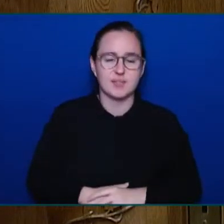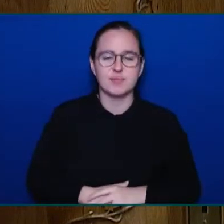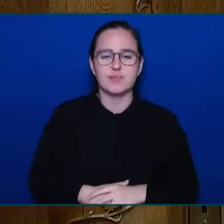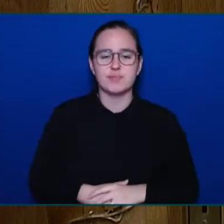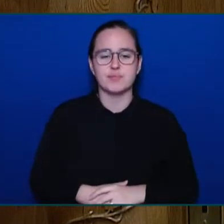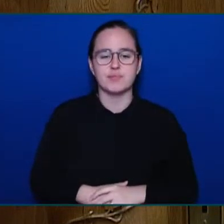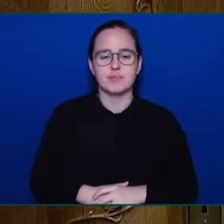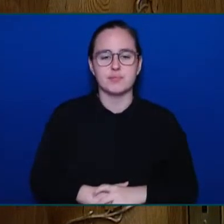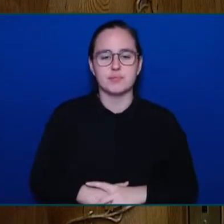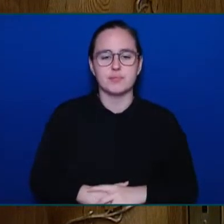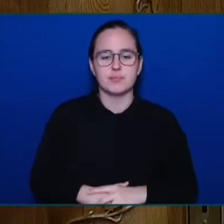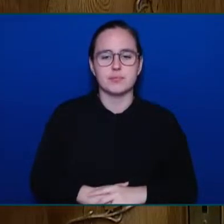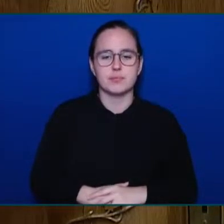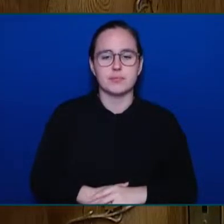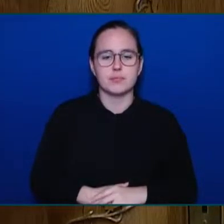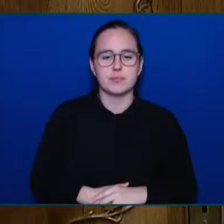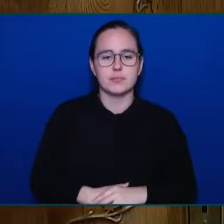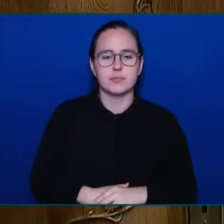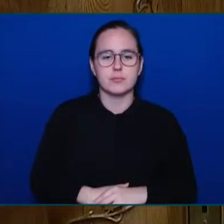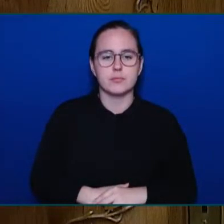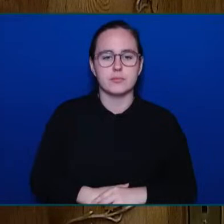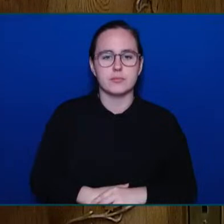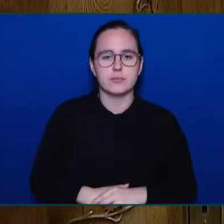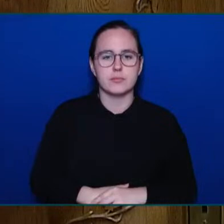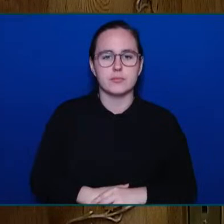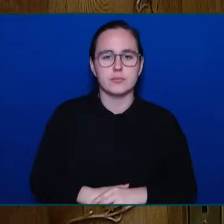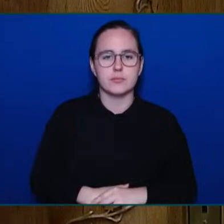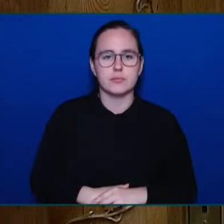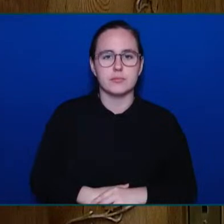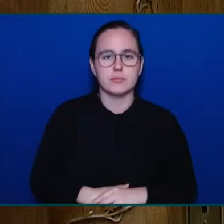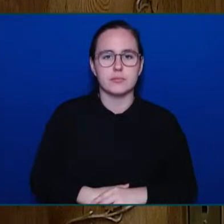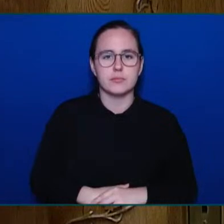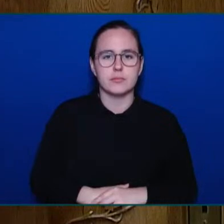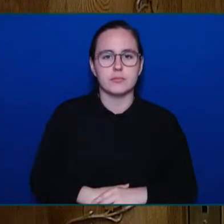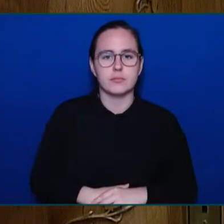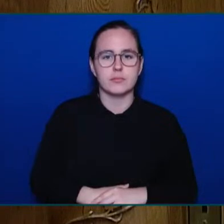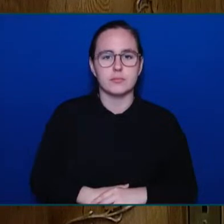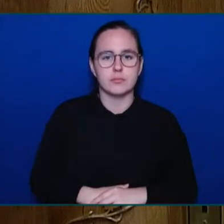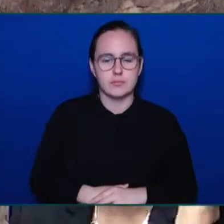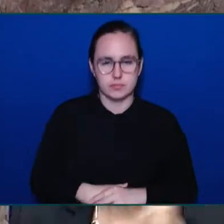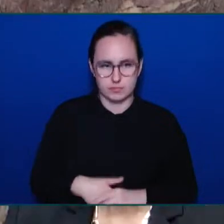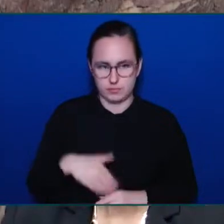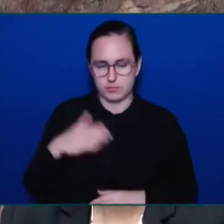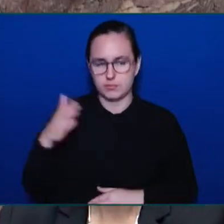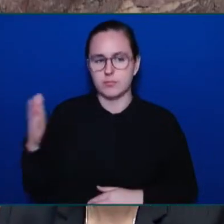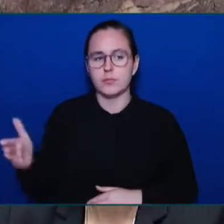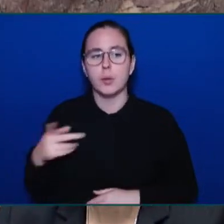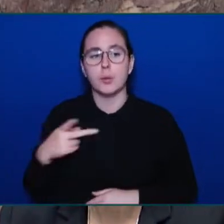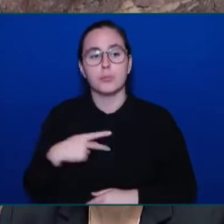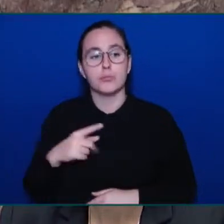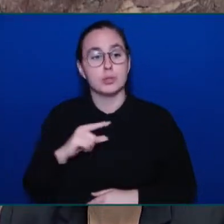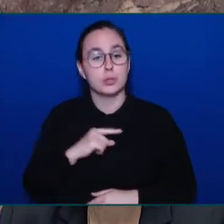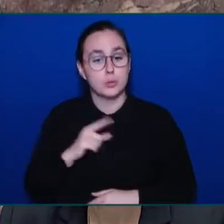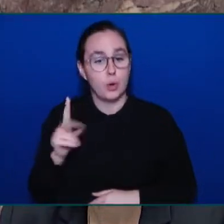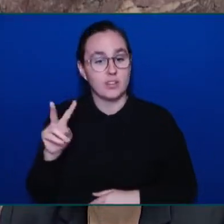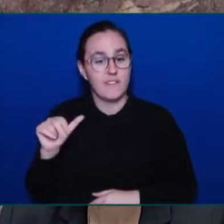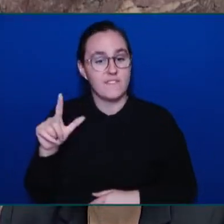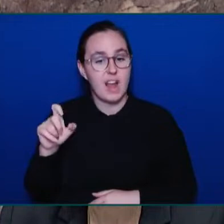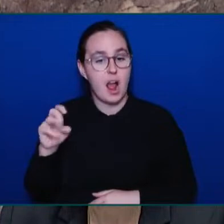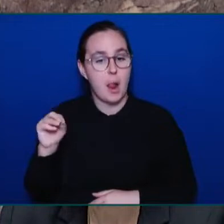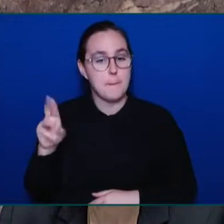Member for Prince George Valemount. Thank you very much, and thank you to the Minister of Health. I'd like to join him in welcoming members from the Kidney Foundation here